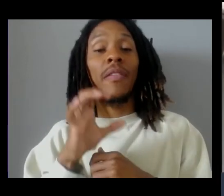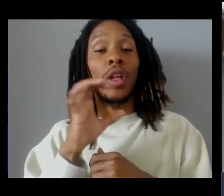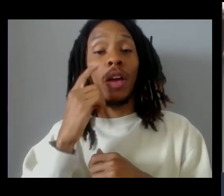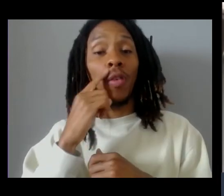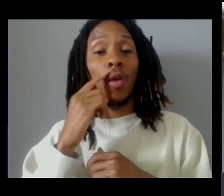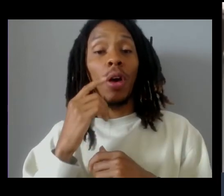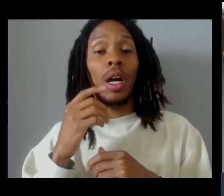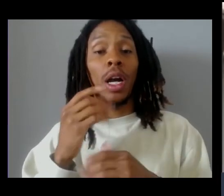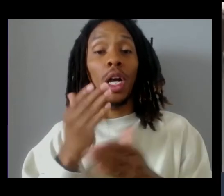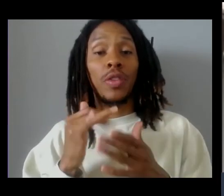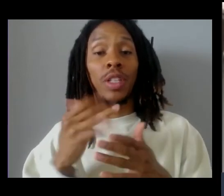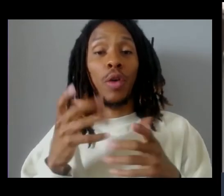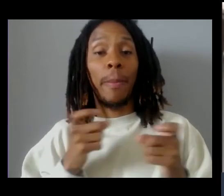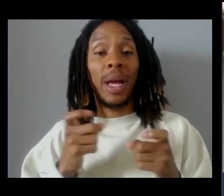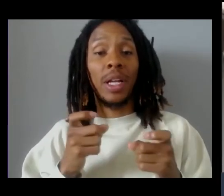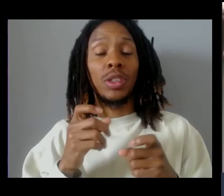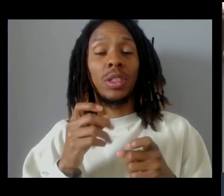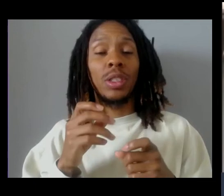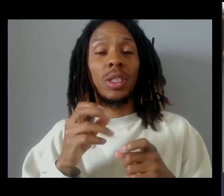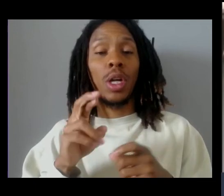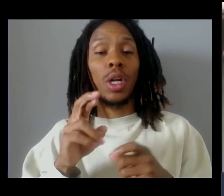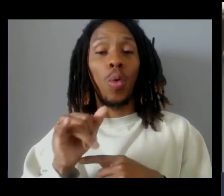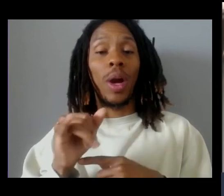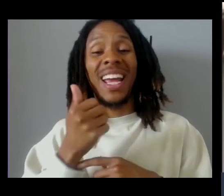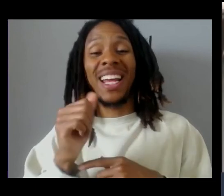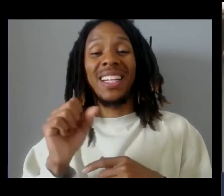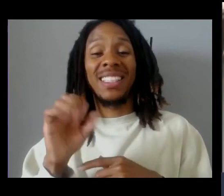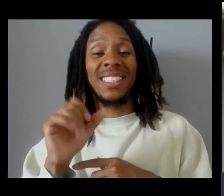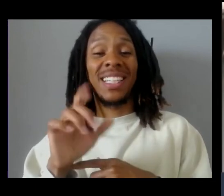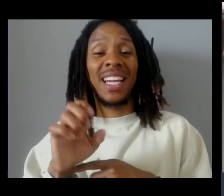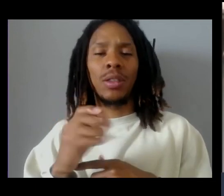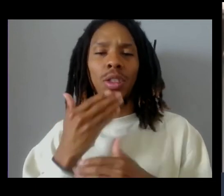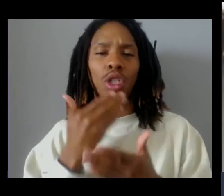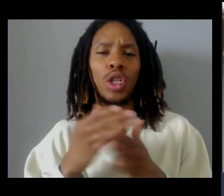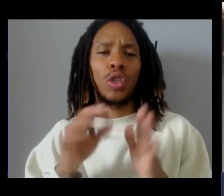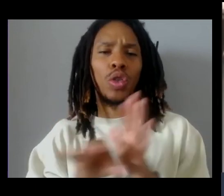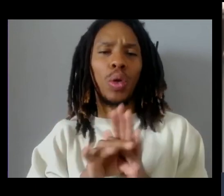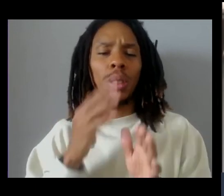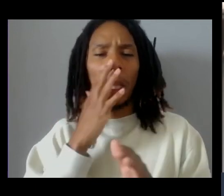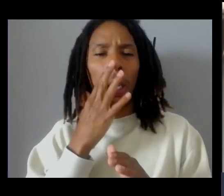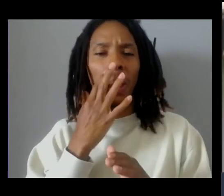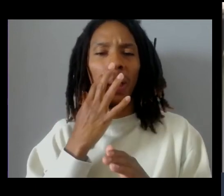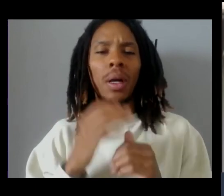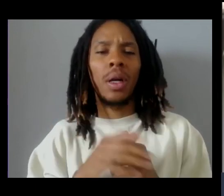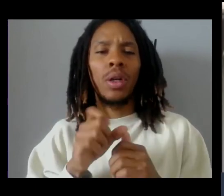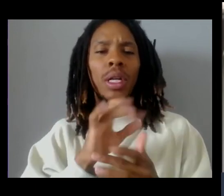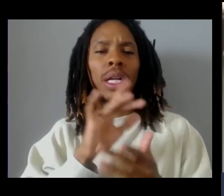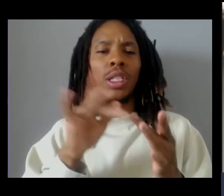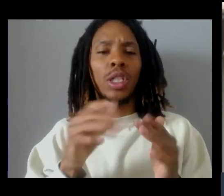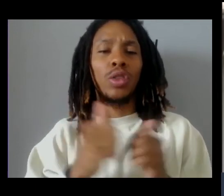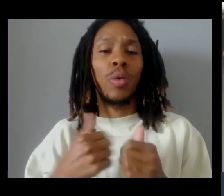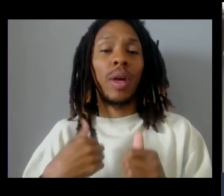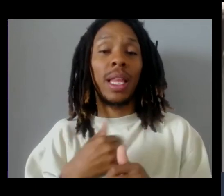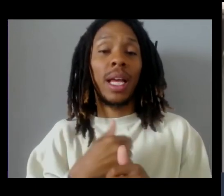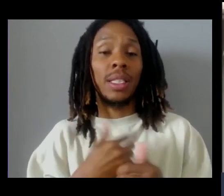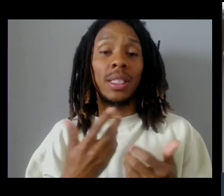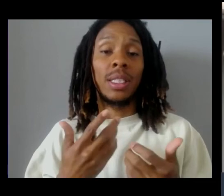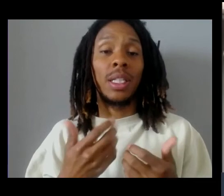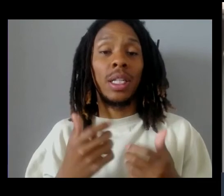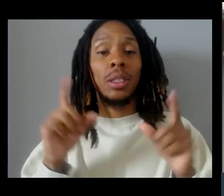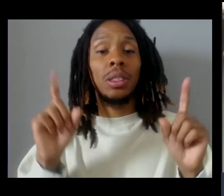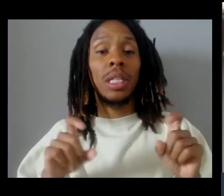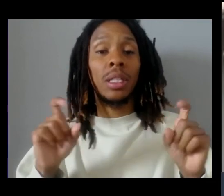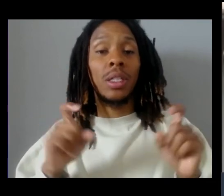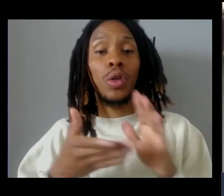run Ray, Anyscale is a great choice. Where you can get in touch with us and try it out. You can run it